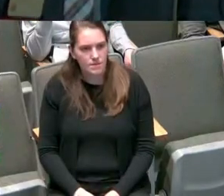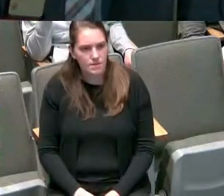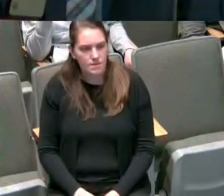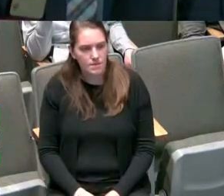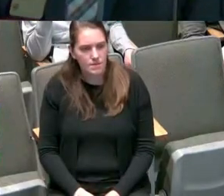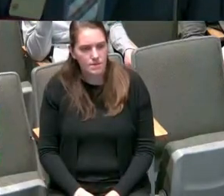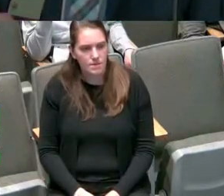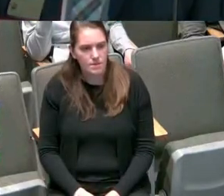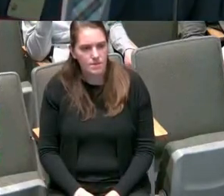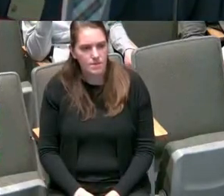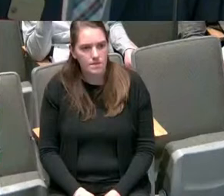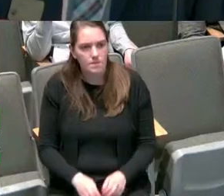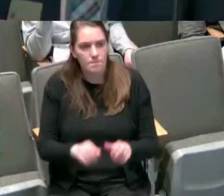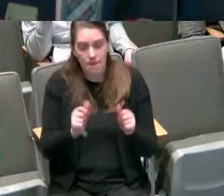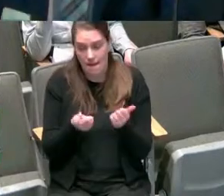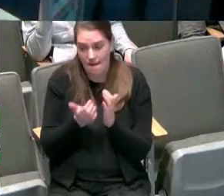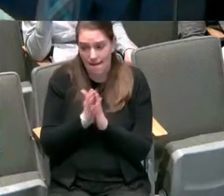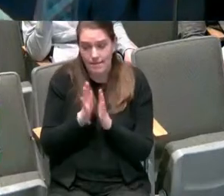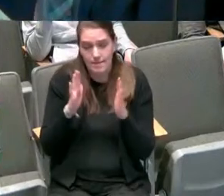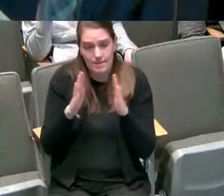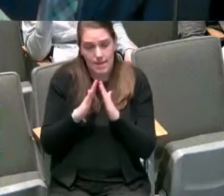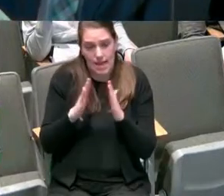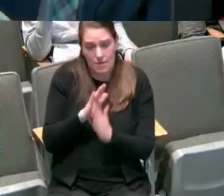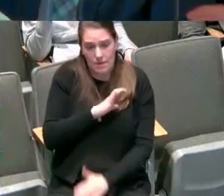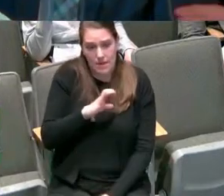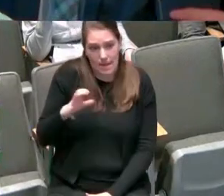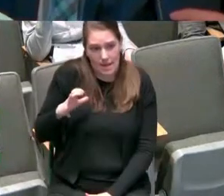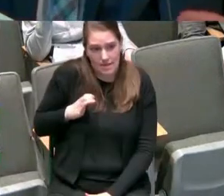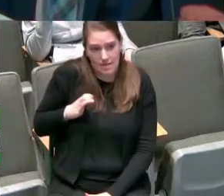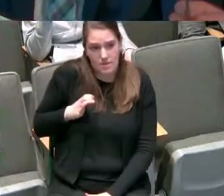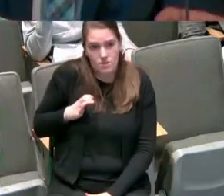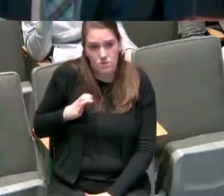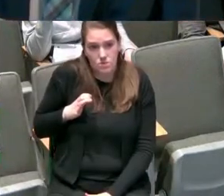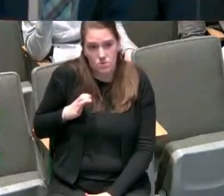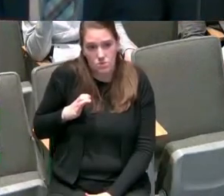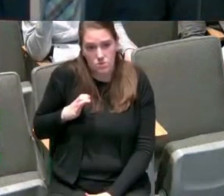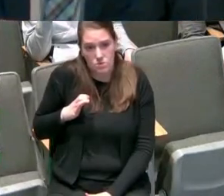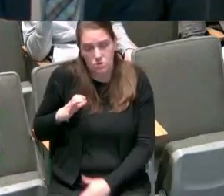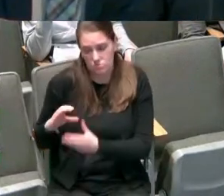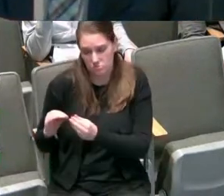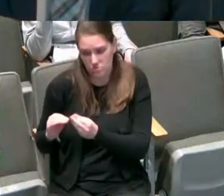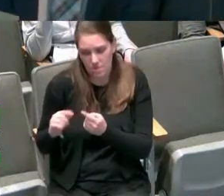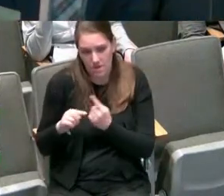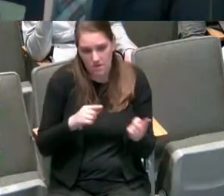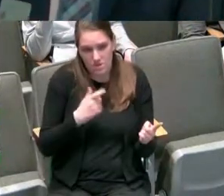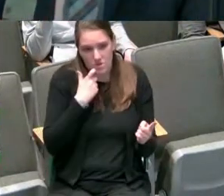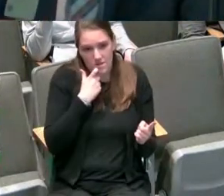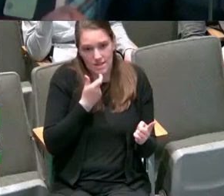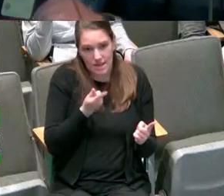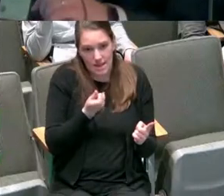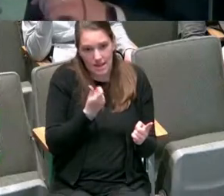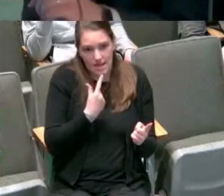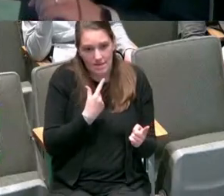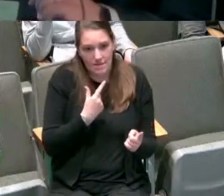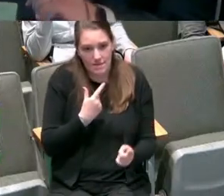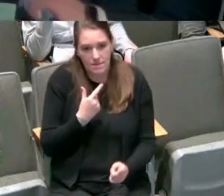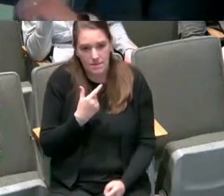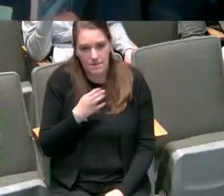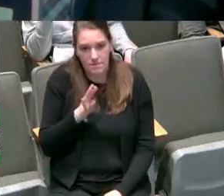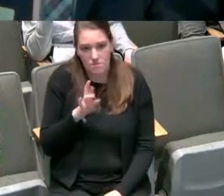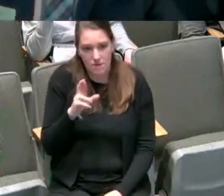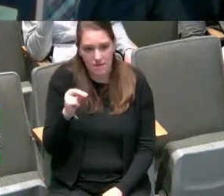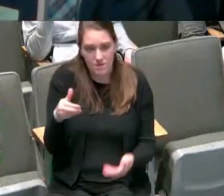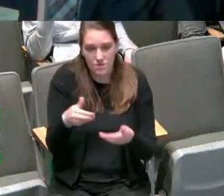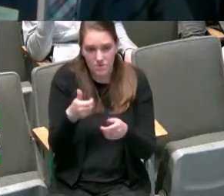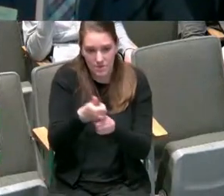so um let me ask Town Council to just weigh in on on what you just asked for okay um Brian can you also